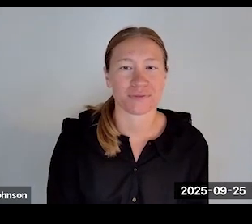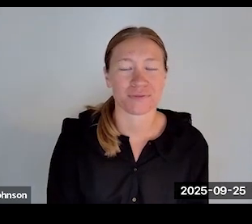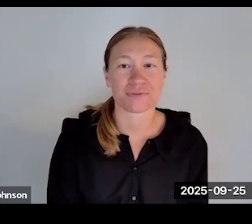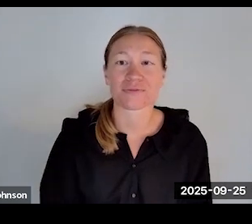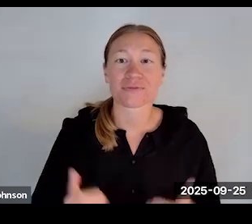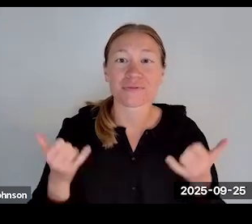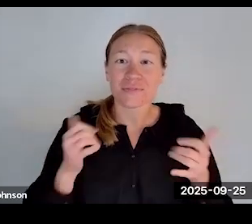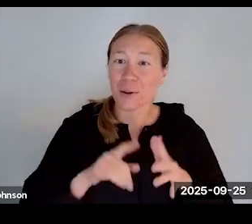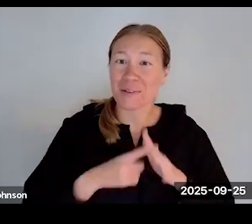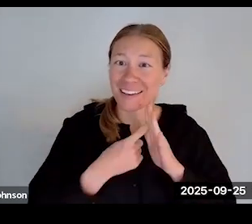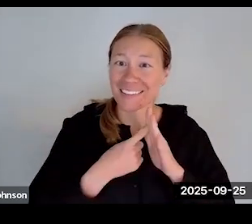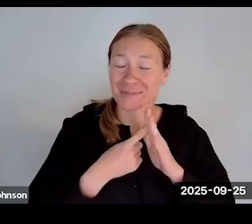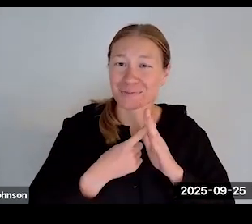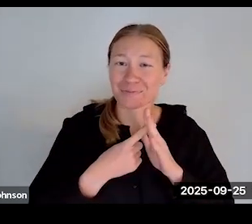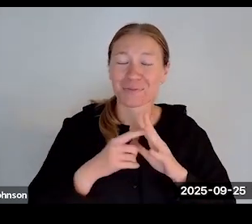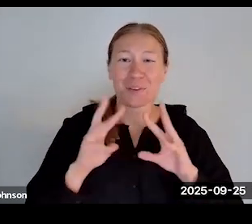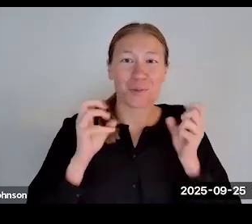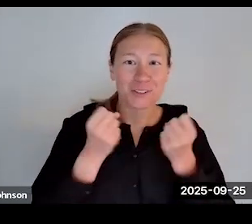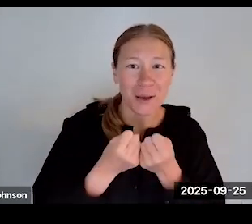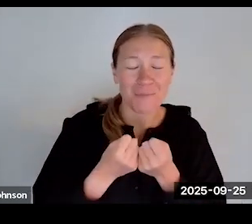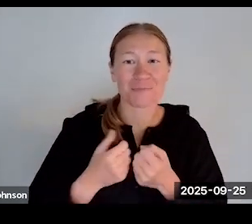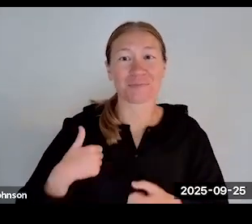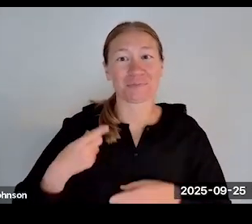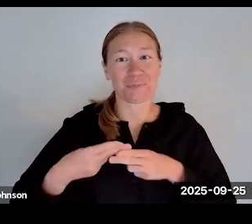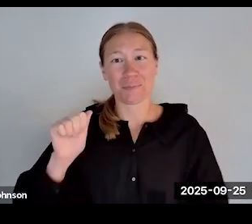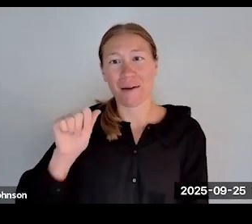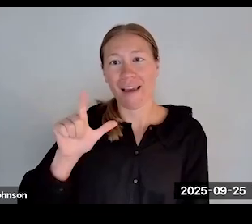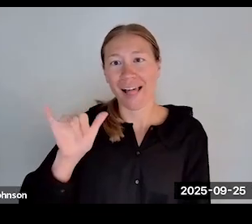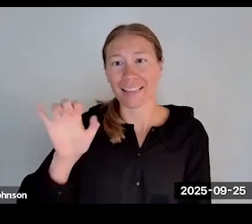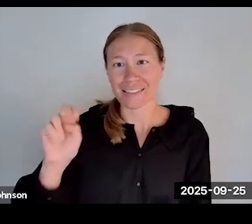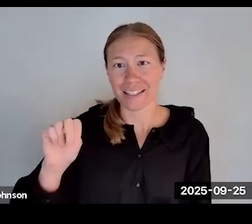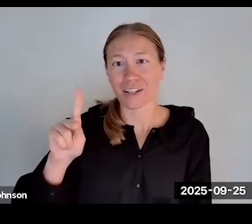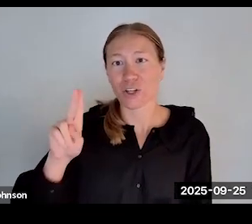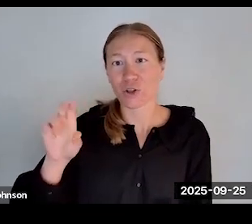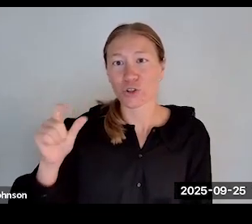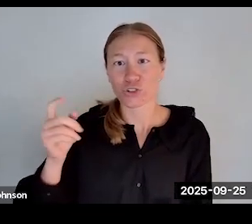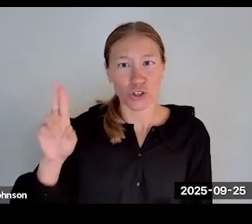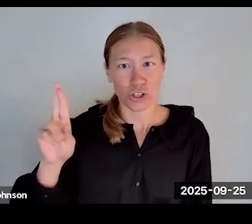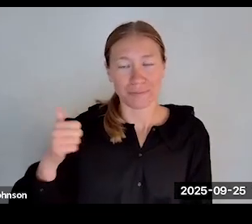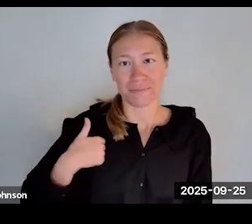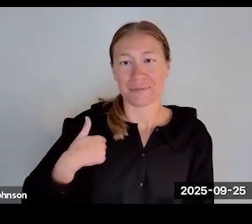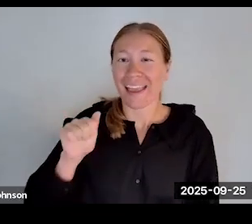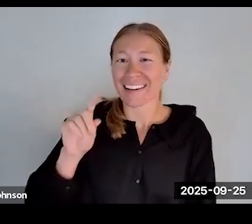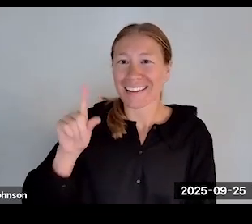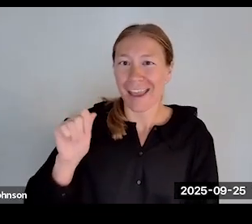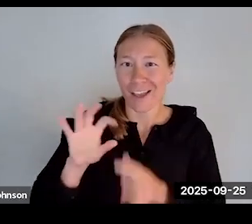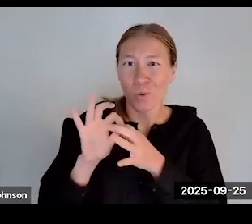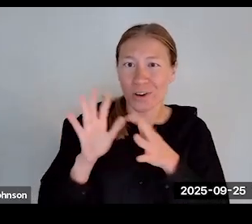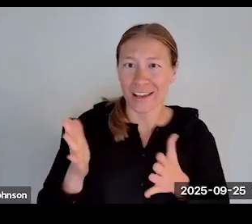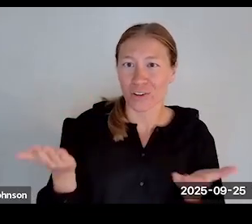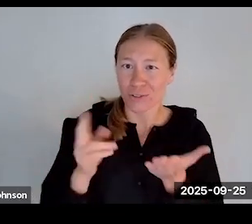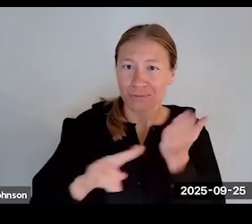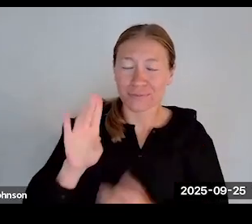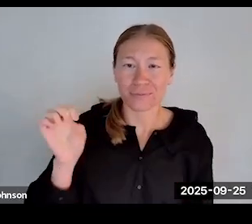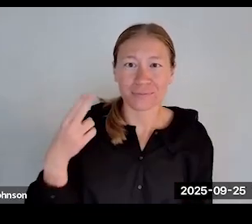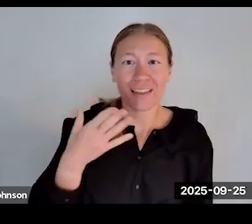So let's get started with the presentation. I am Allison Kushner. I'm the ADA coordinator at the University of Michigan and